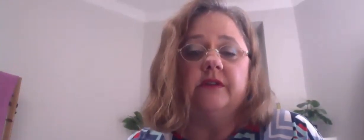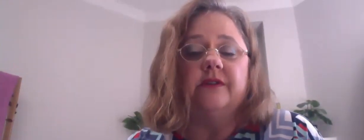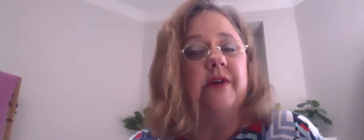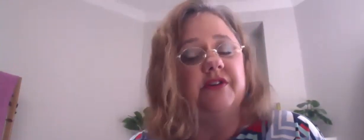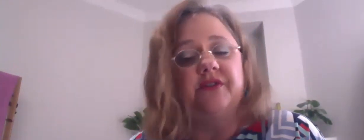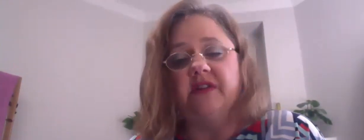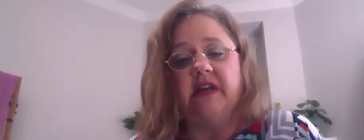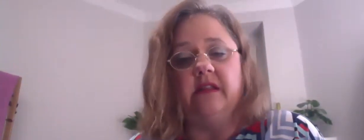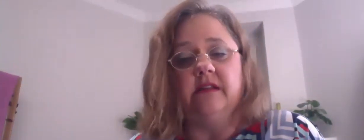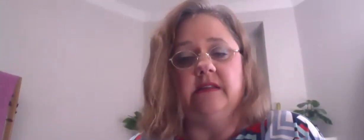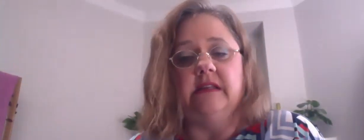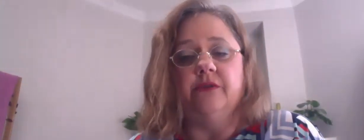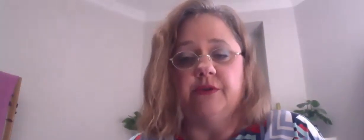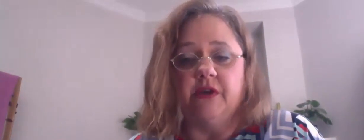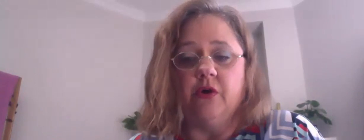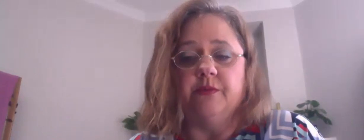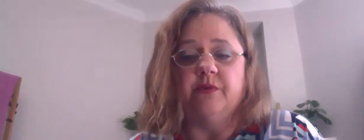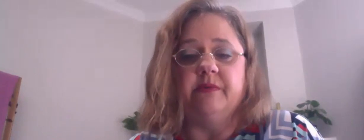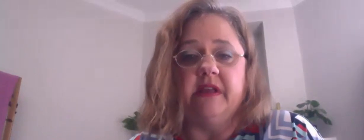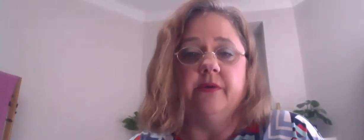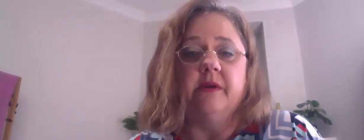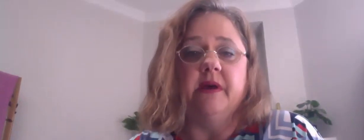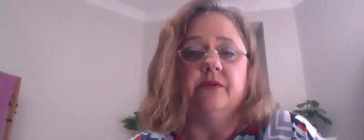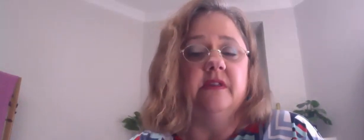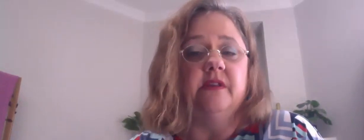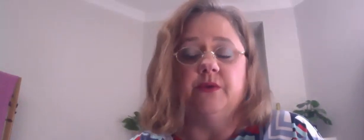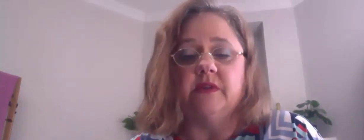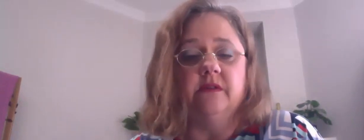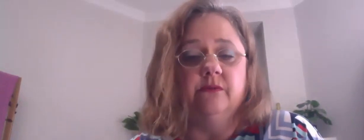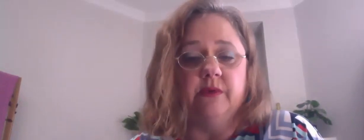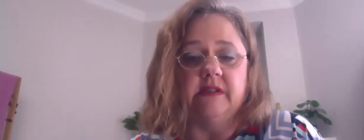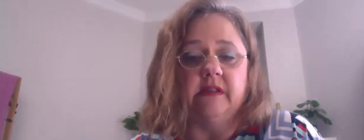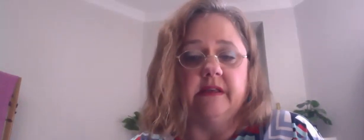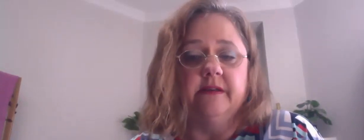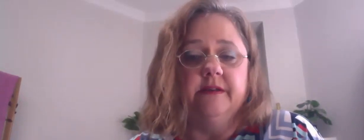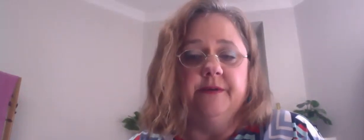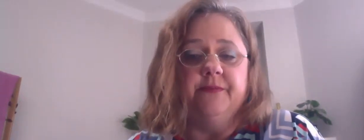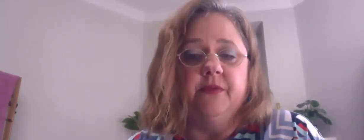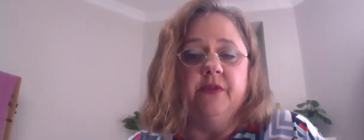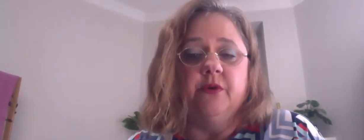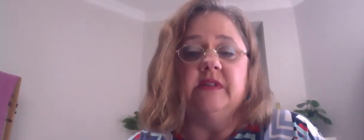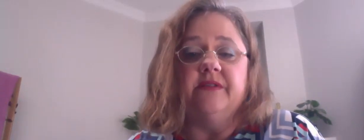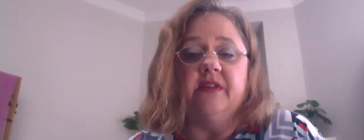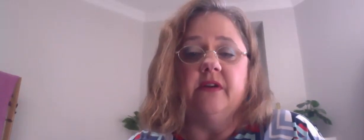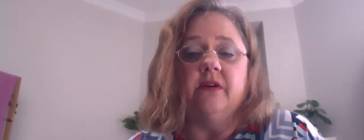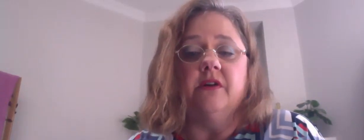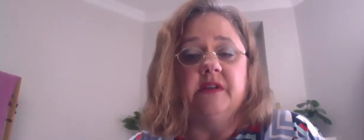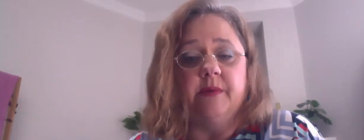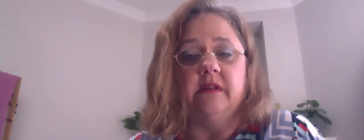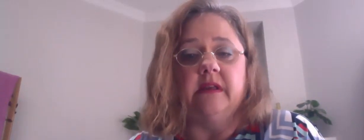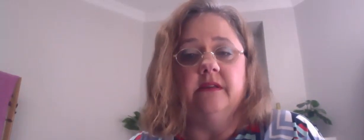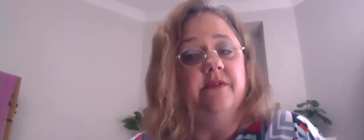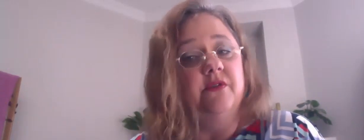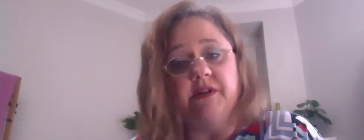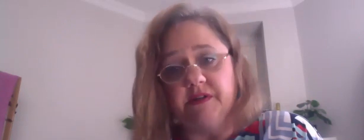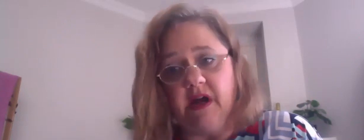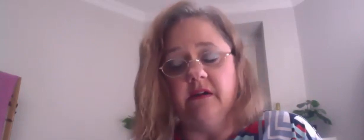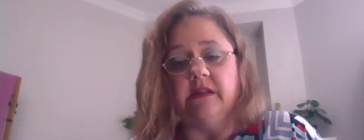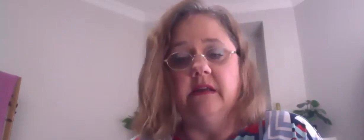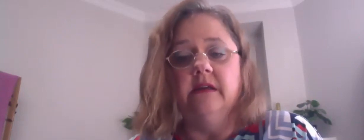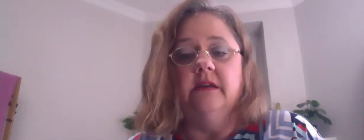look at the tragic fatalities in nursing homes we've been hearing about in the news recently. Those living there are typically, if